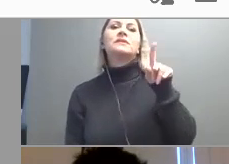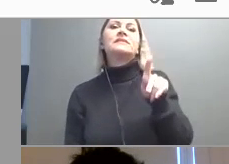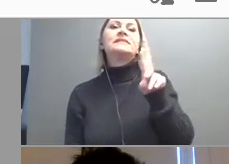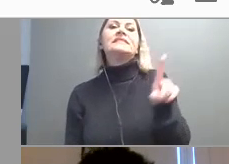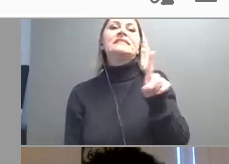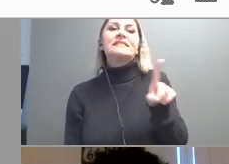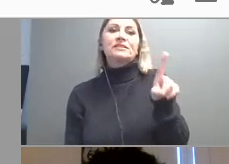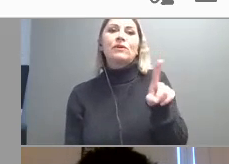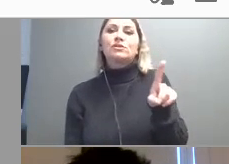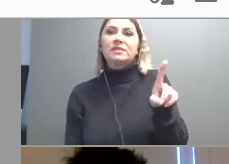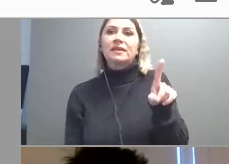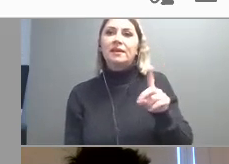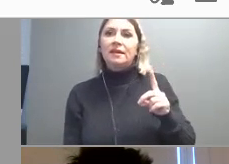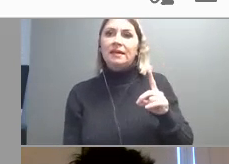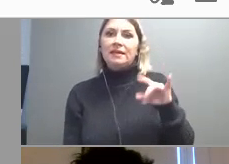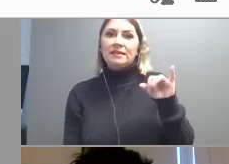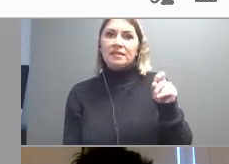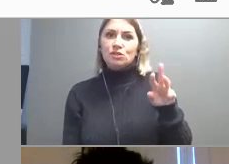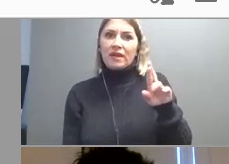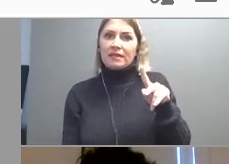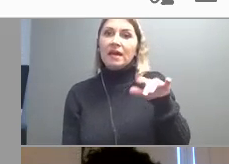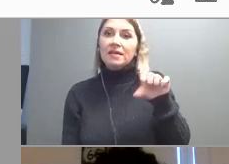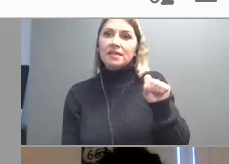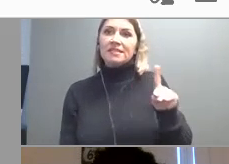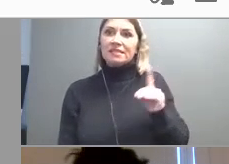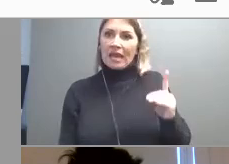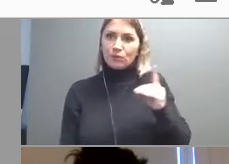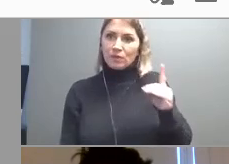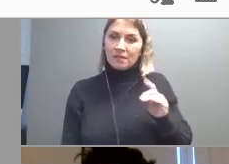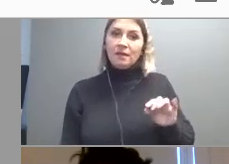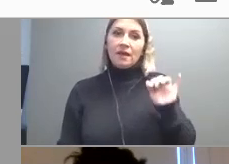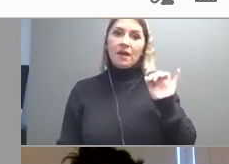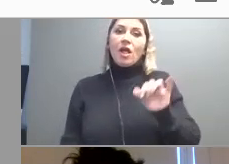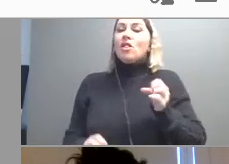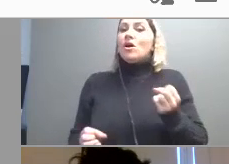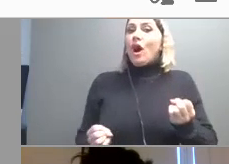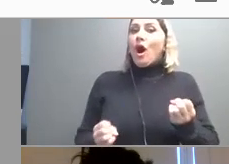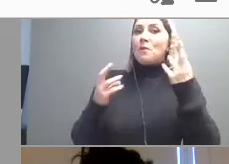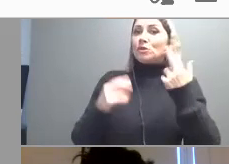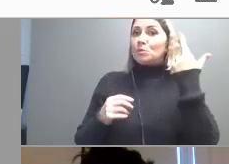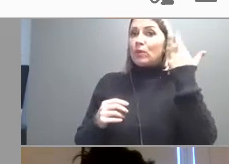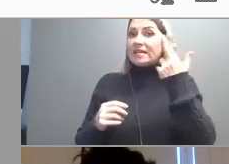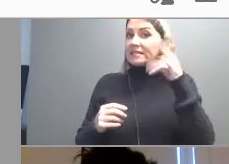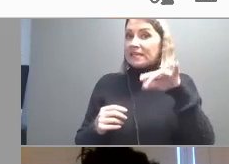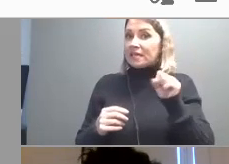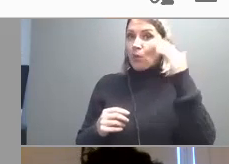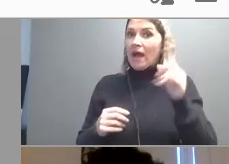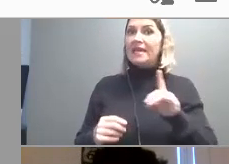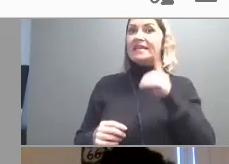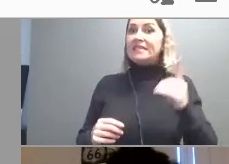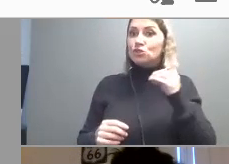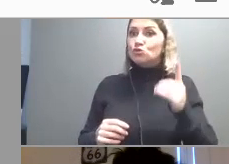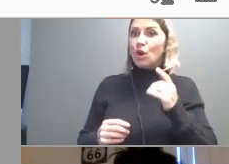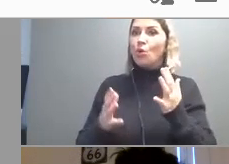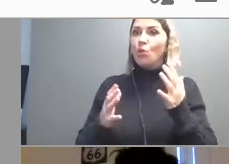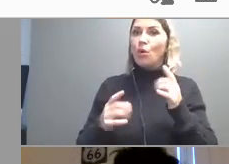review. Yes, so this was the example. So there are multiple reasons, but the main reason is Dijkstra, once it